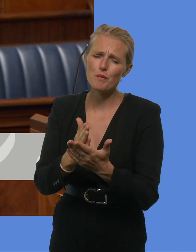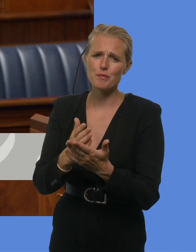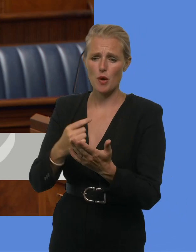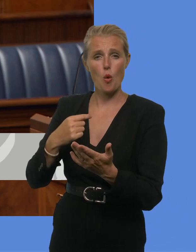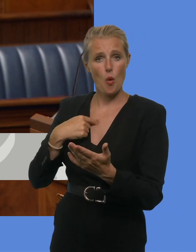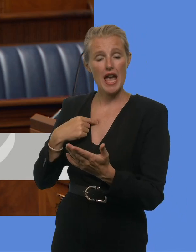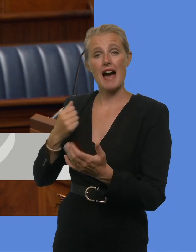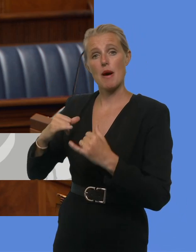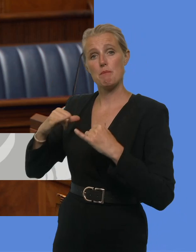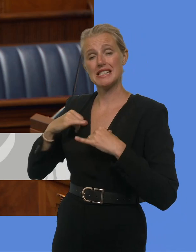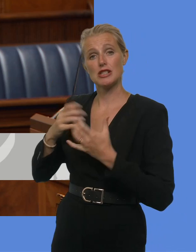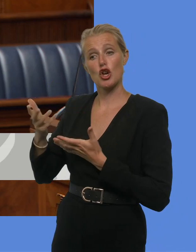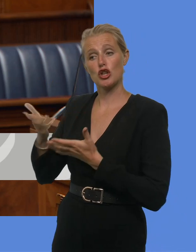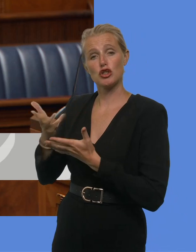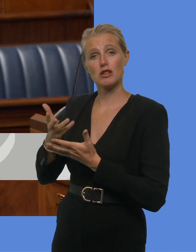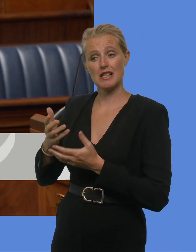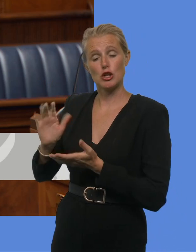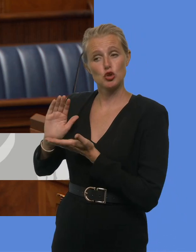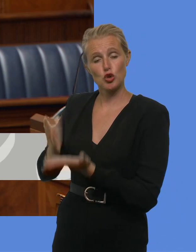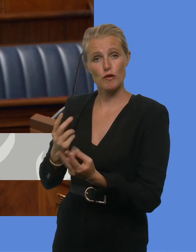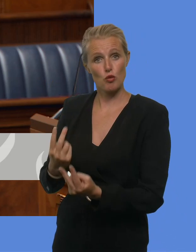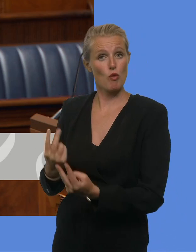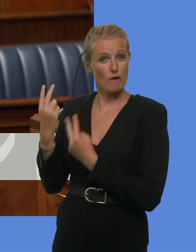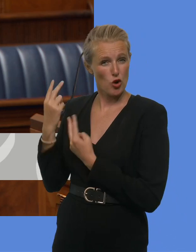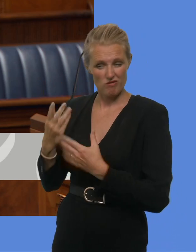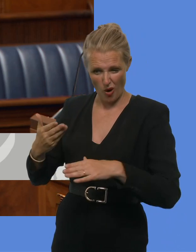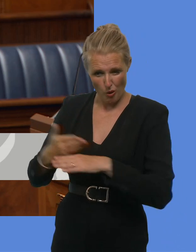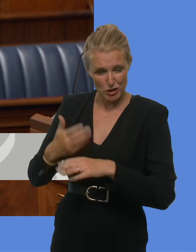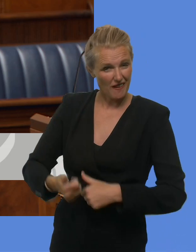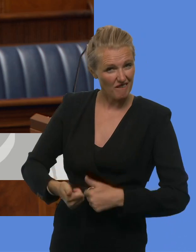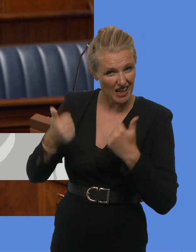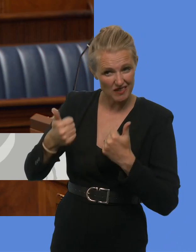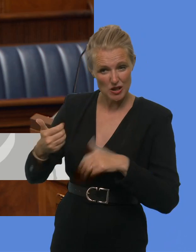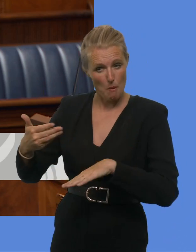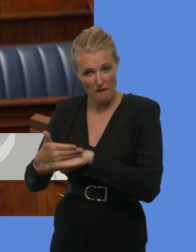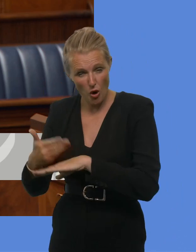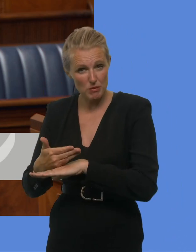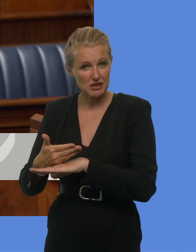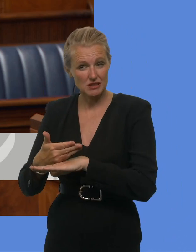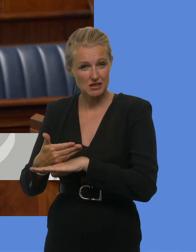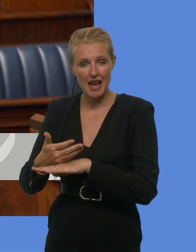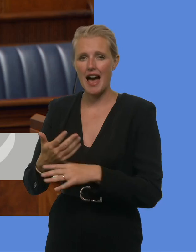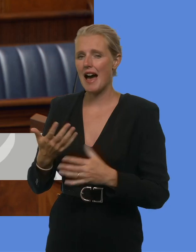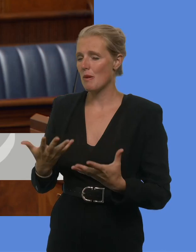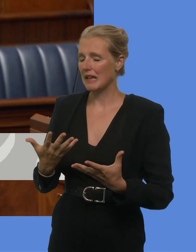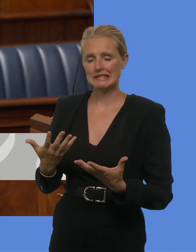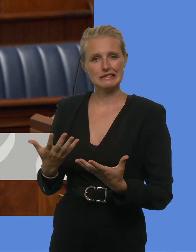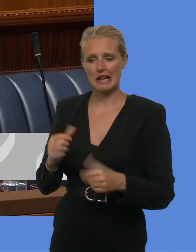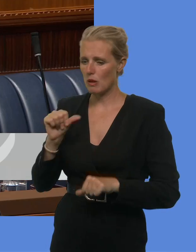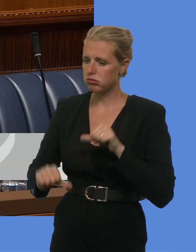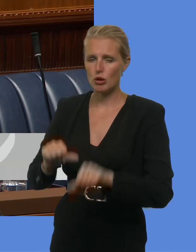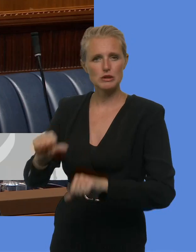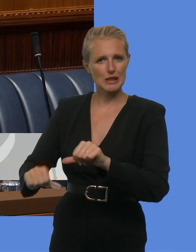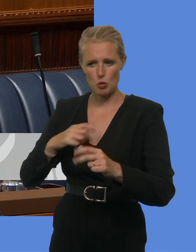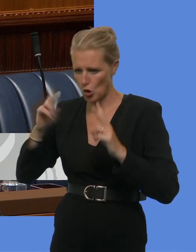conducted a business consultancy service review of operational effectiveness and performance. It's a process aspect of this to take a look at all of